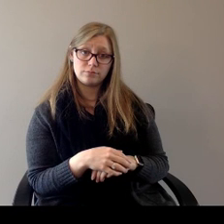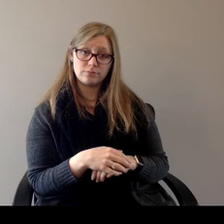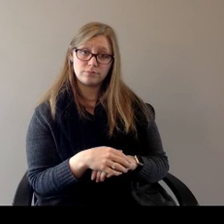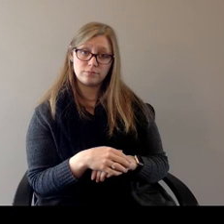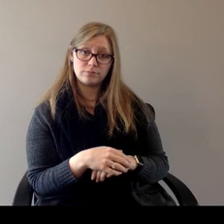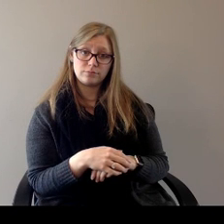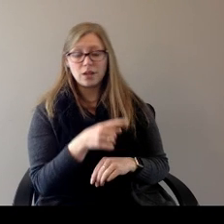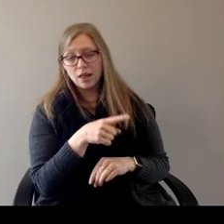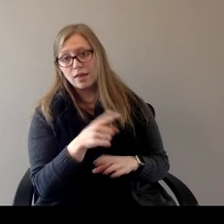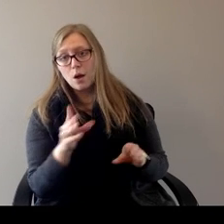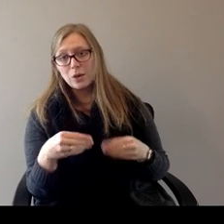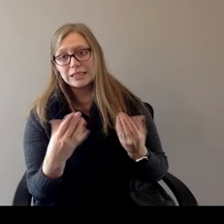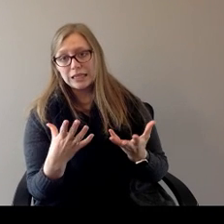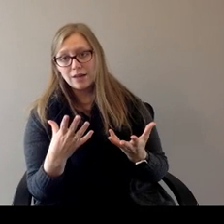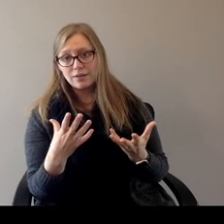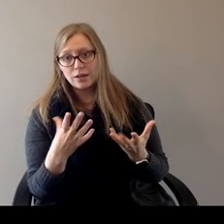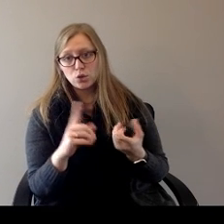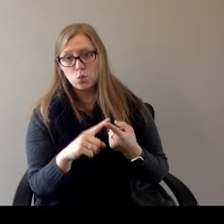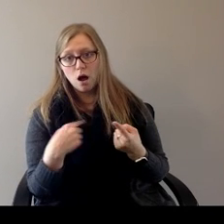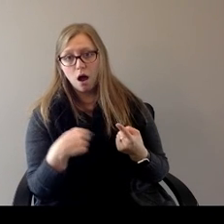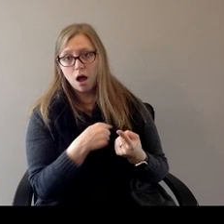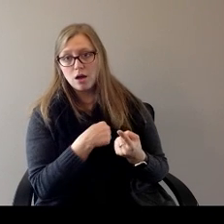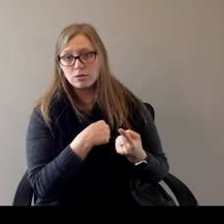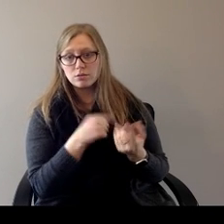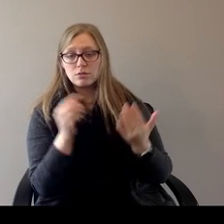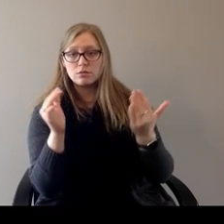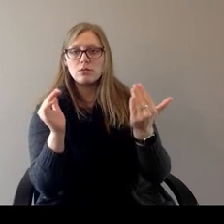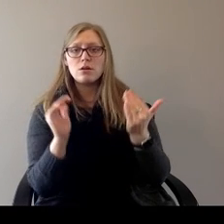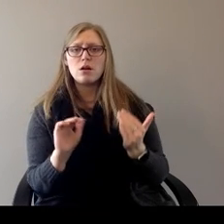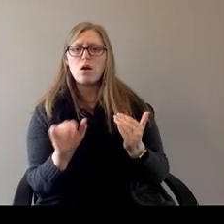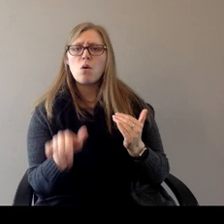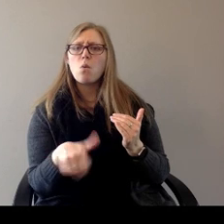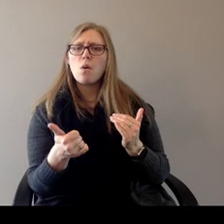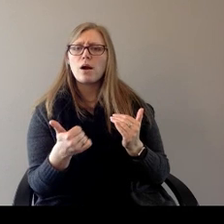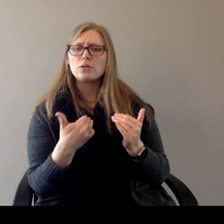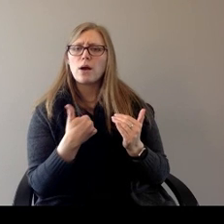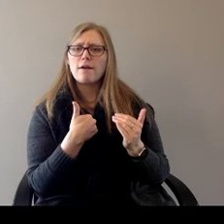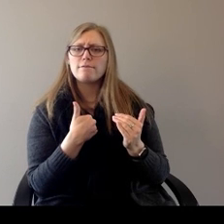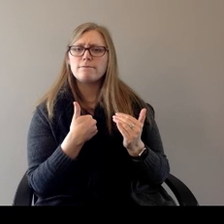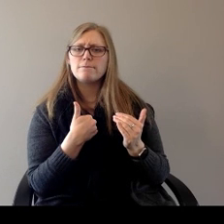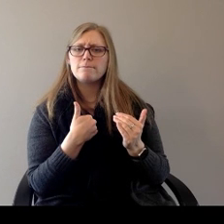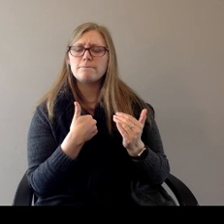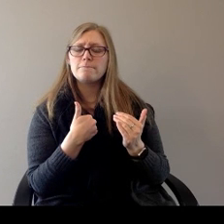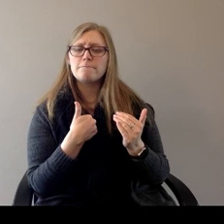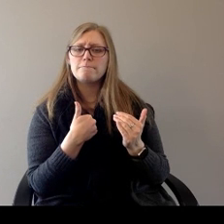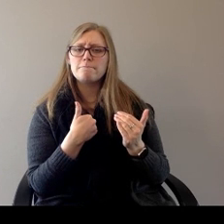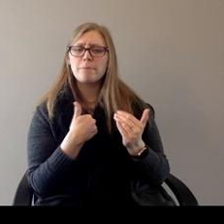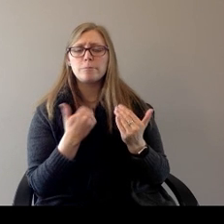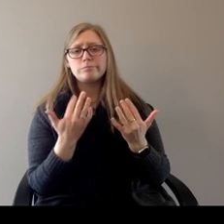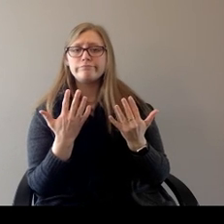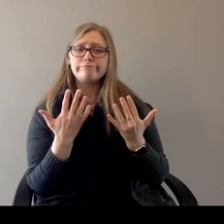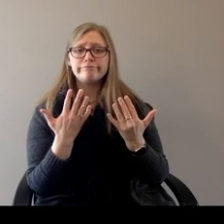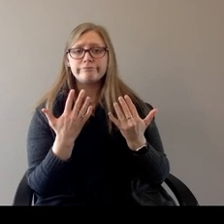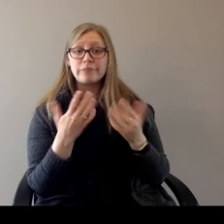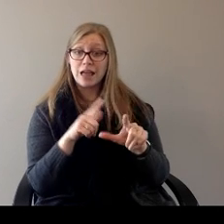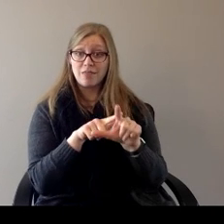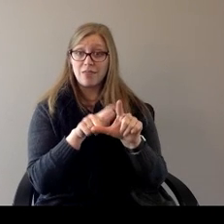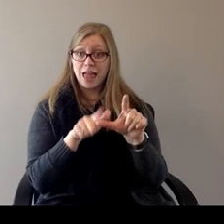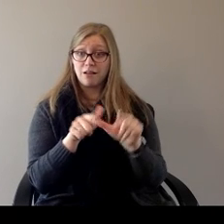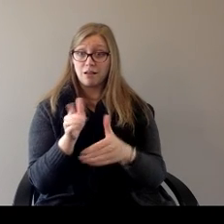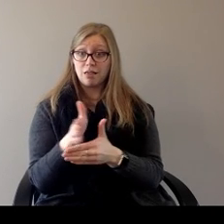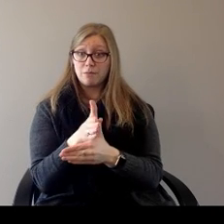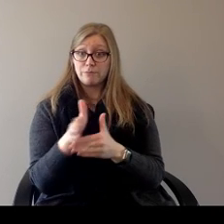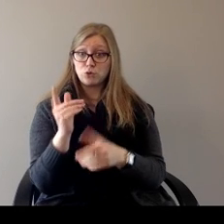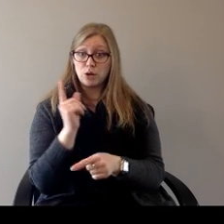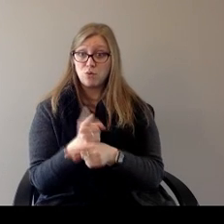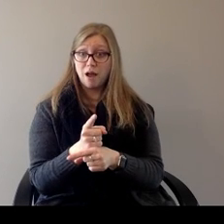given. And then what else do we have? Well, we have the angle in between